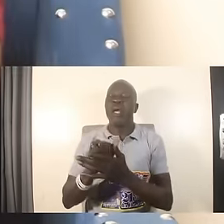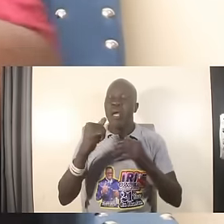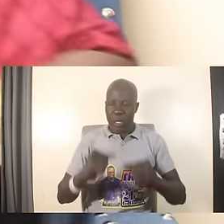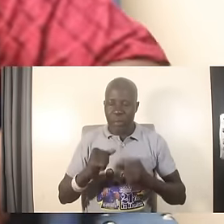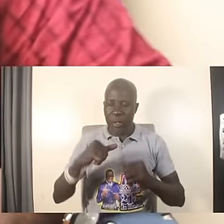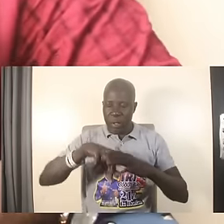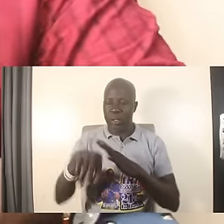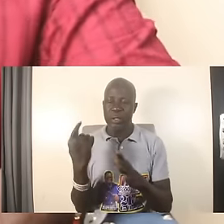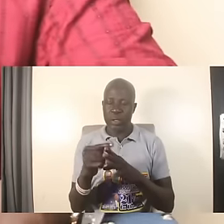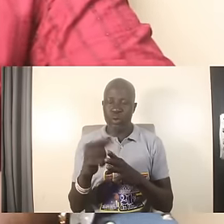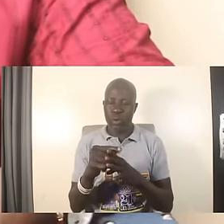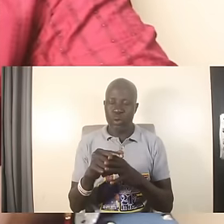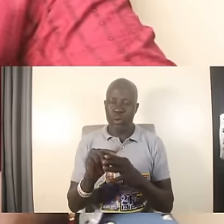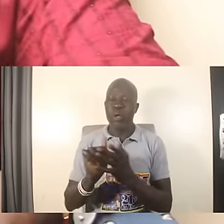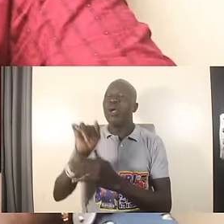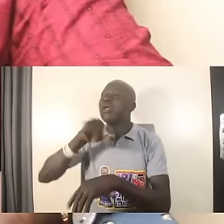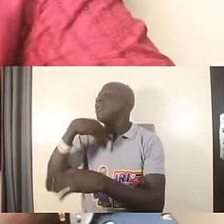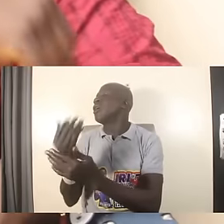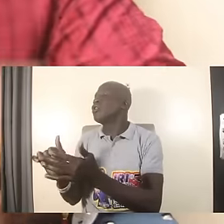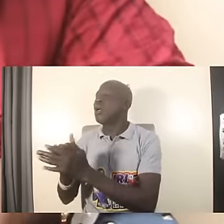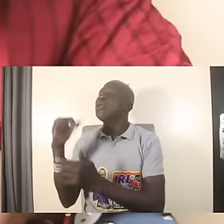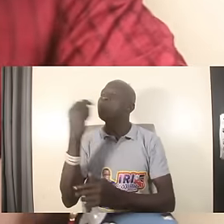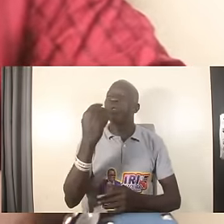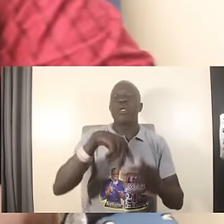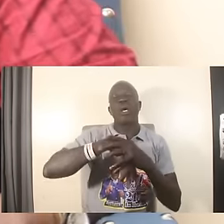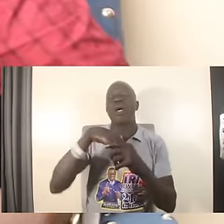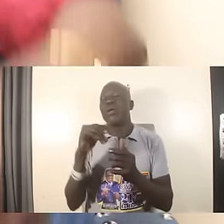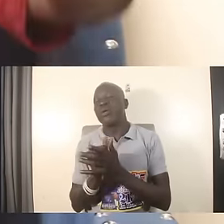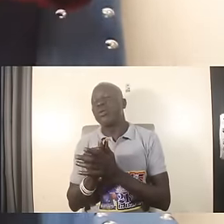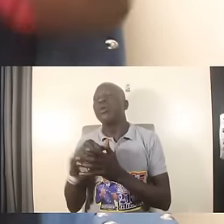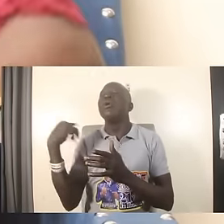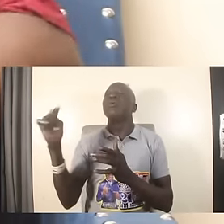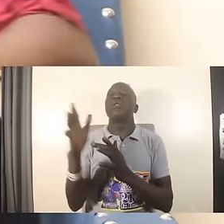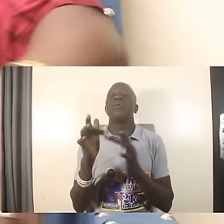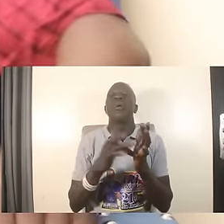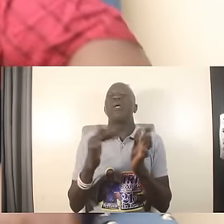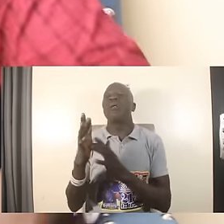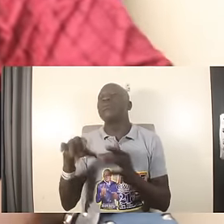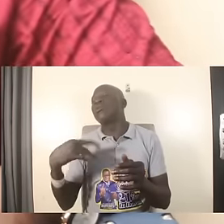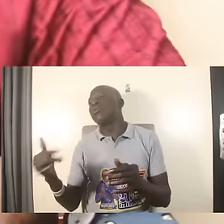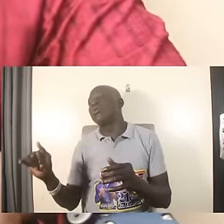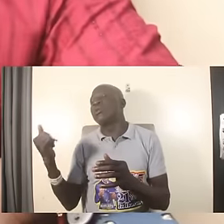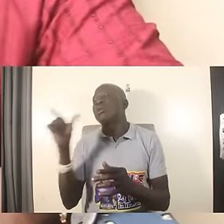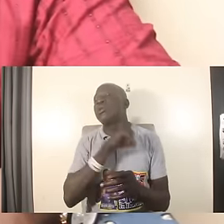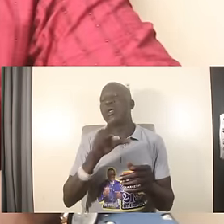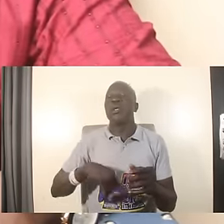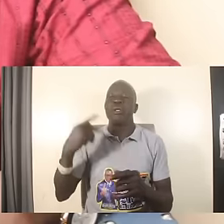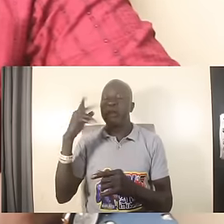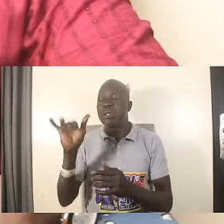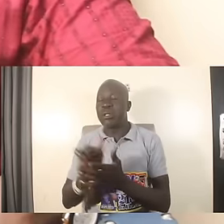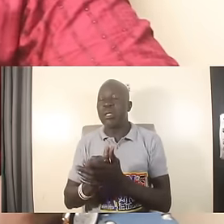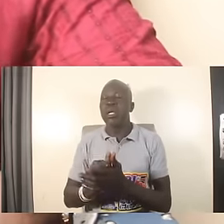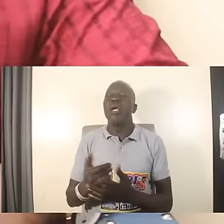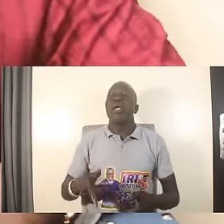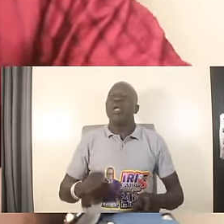be ninu His power dwells in the world. Lo se lati soro jade. That's why you need to speak. Bi benu wi pe The Bible says Olorun ti wi pe And God said